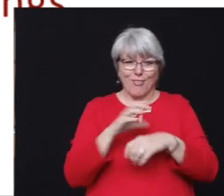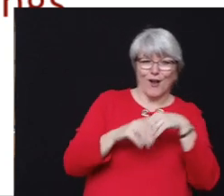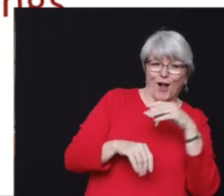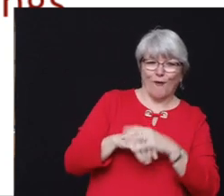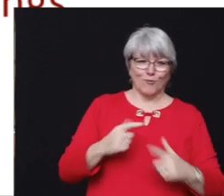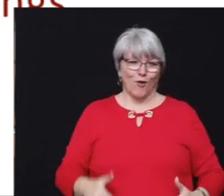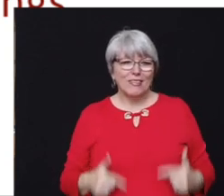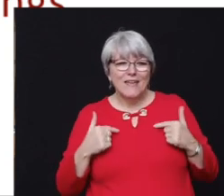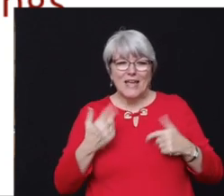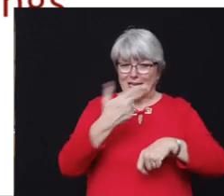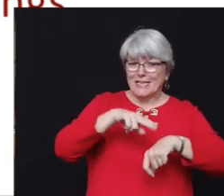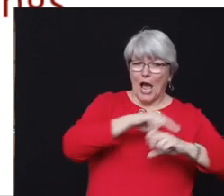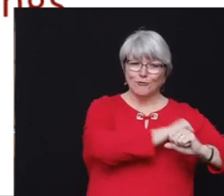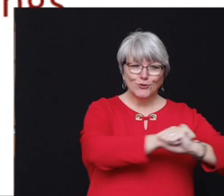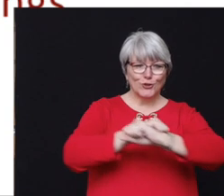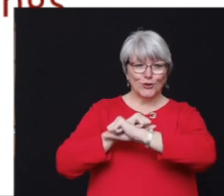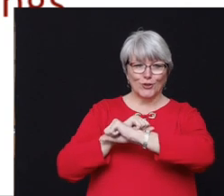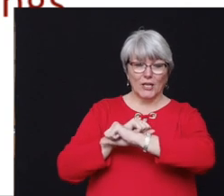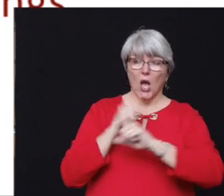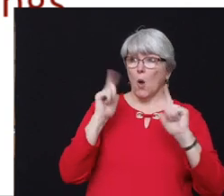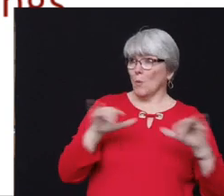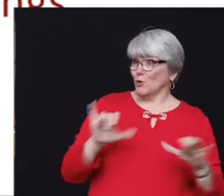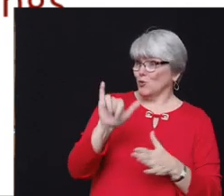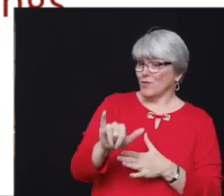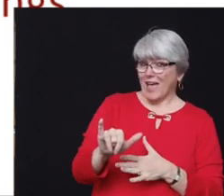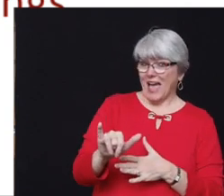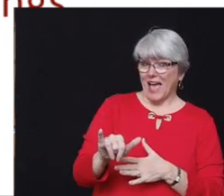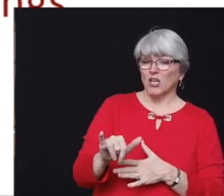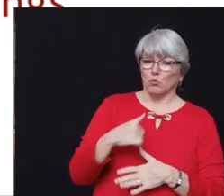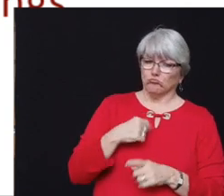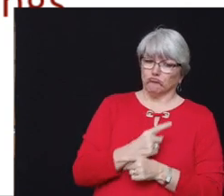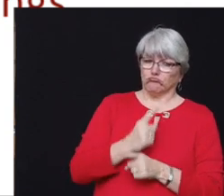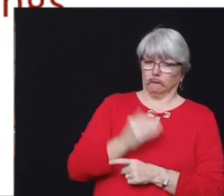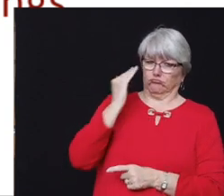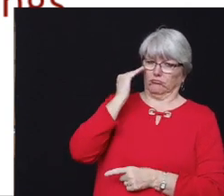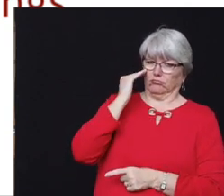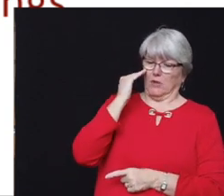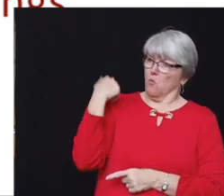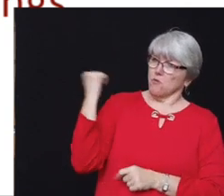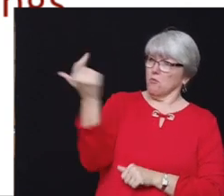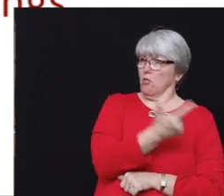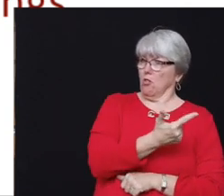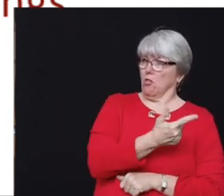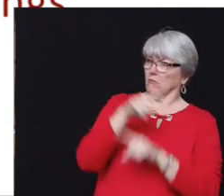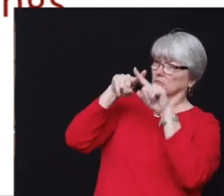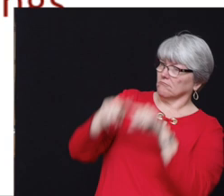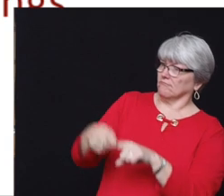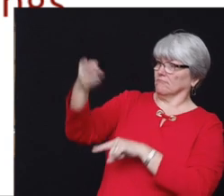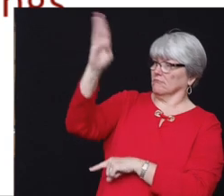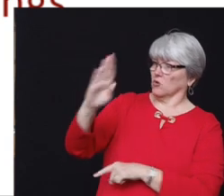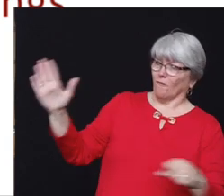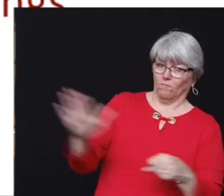comfortable living, and even national security. In doing so, we rightly acknowledge how much all aspects of our